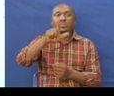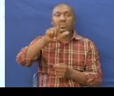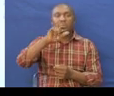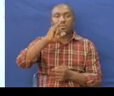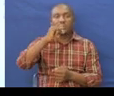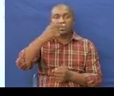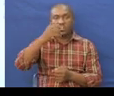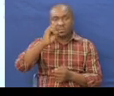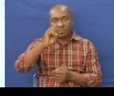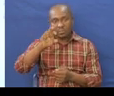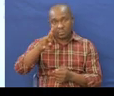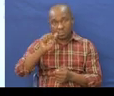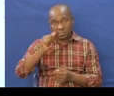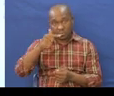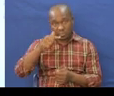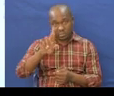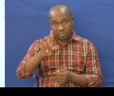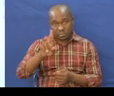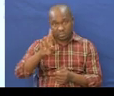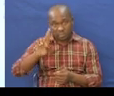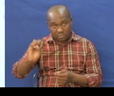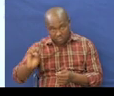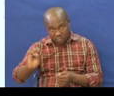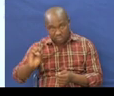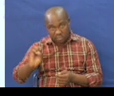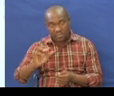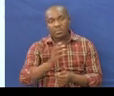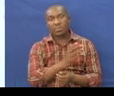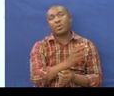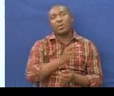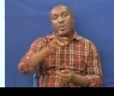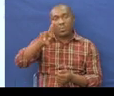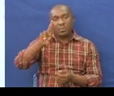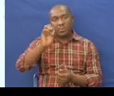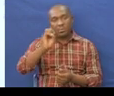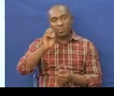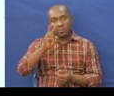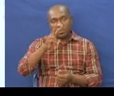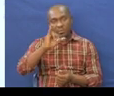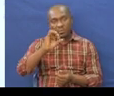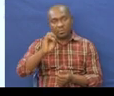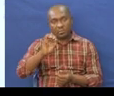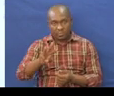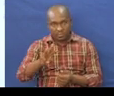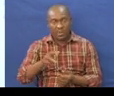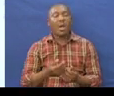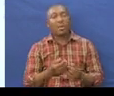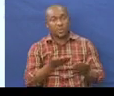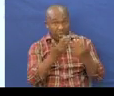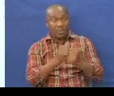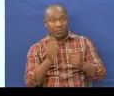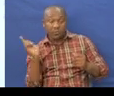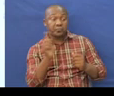go in and read books and other written sources like journals, magazines,